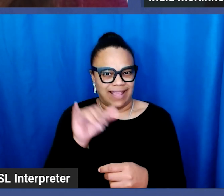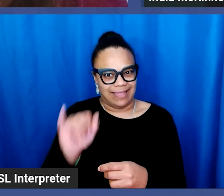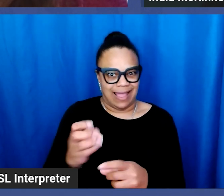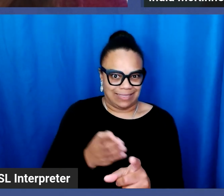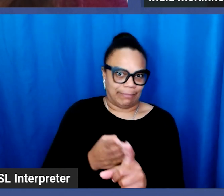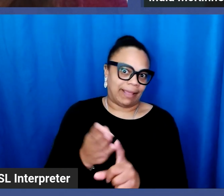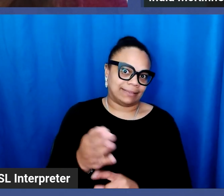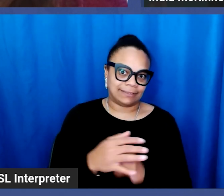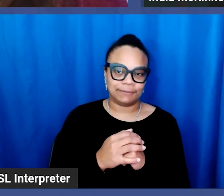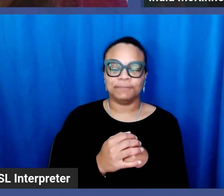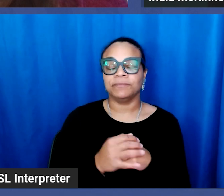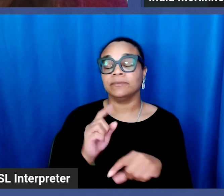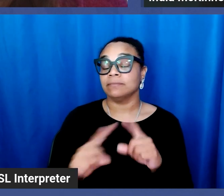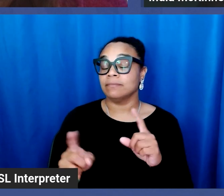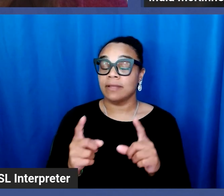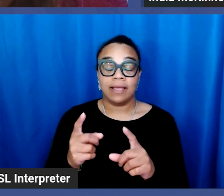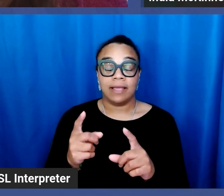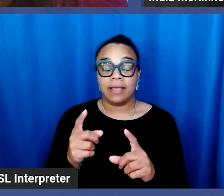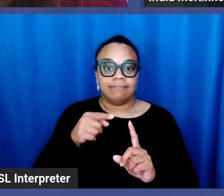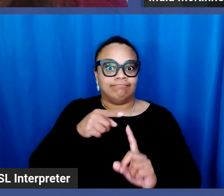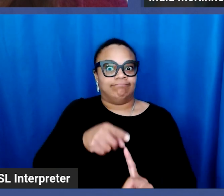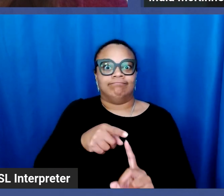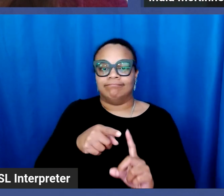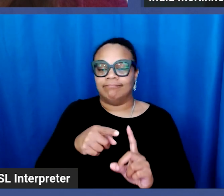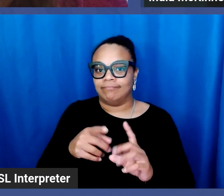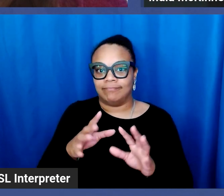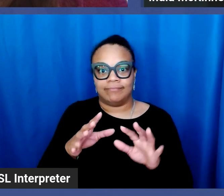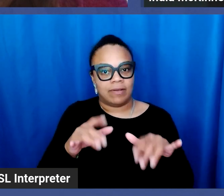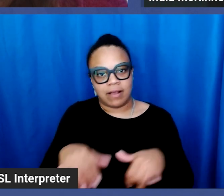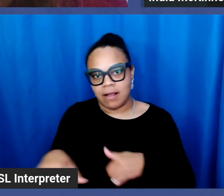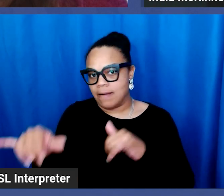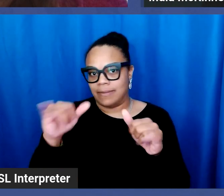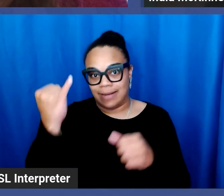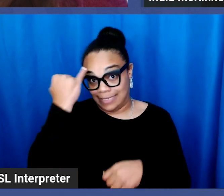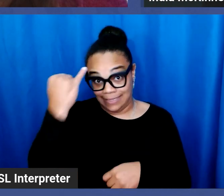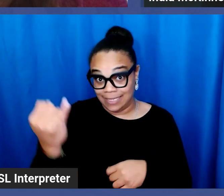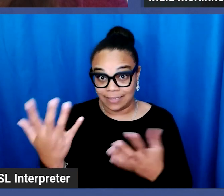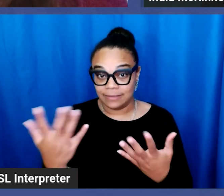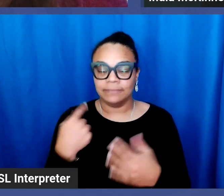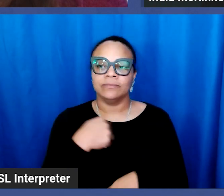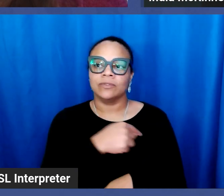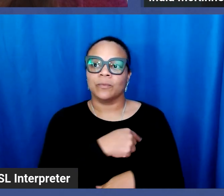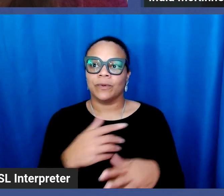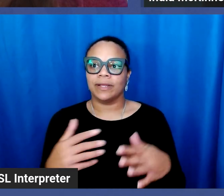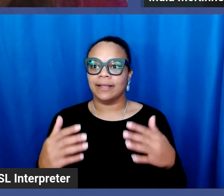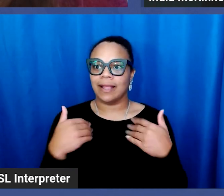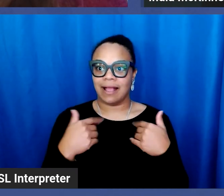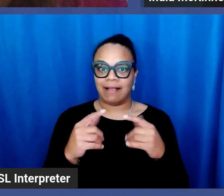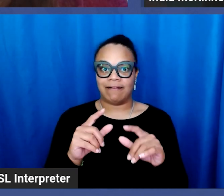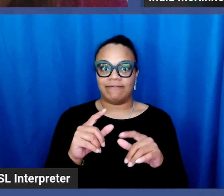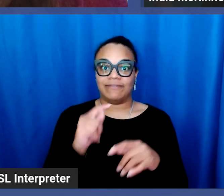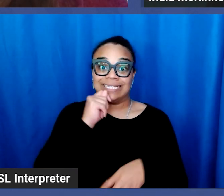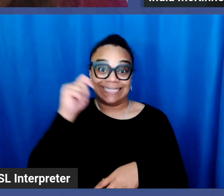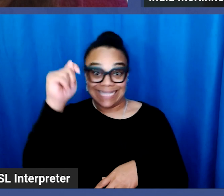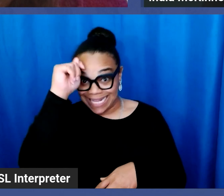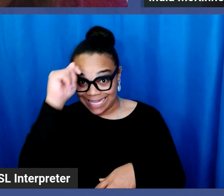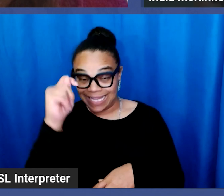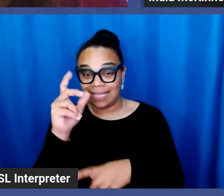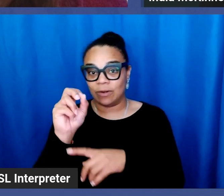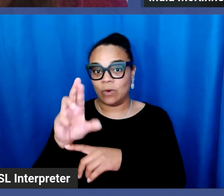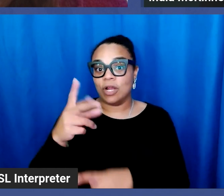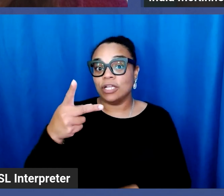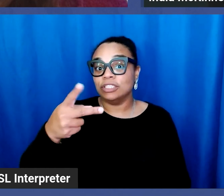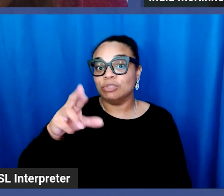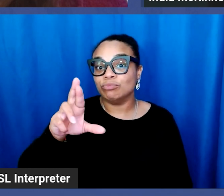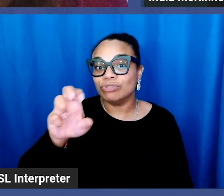space, with the main underpinning idea is that we have a teen and preteen